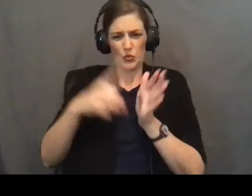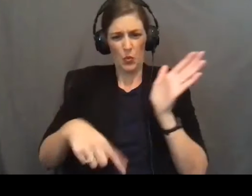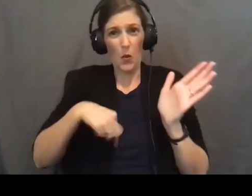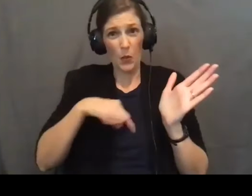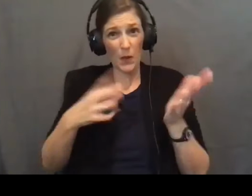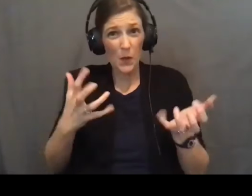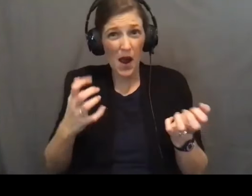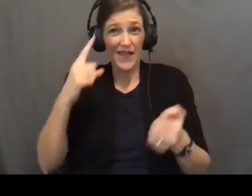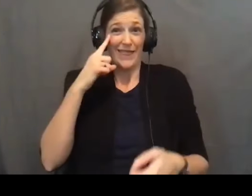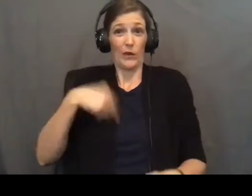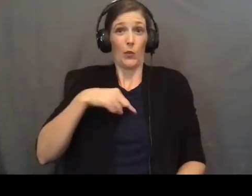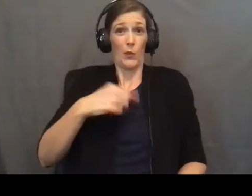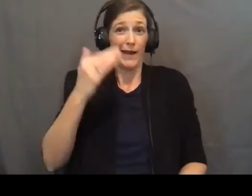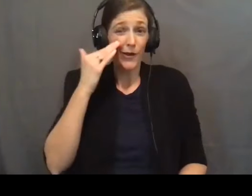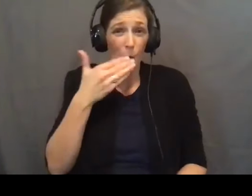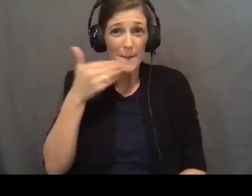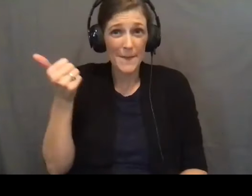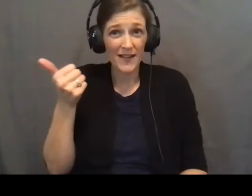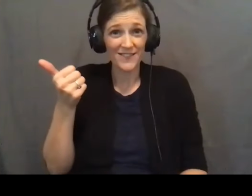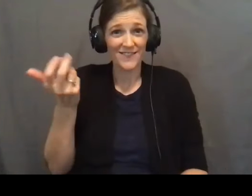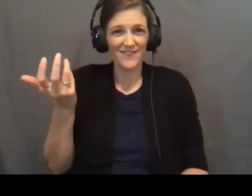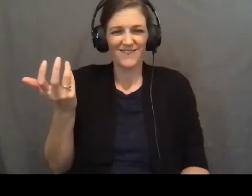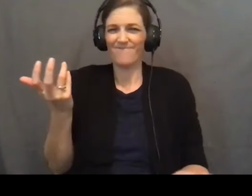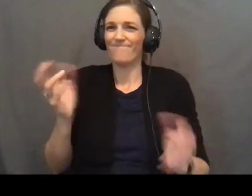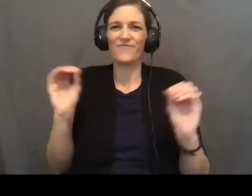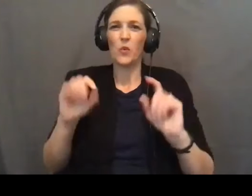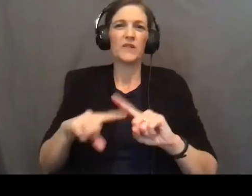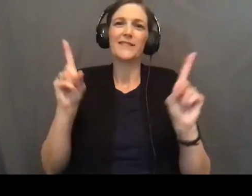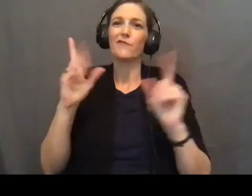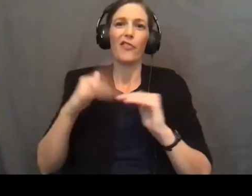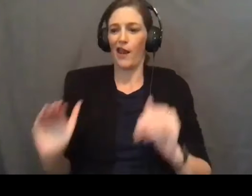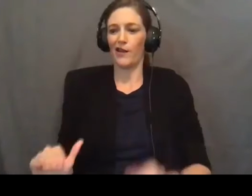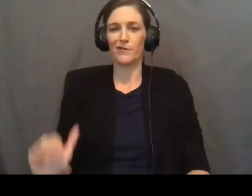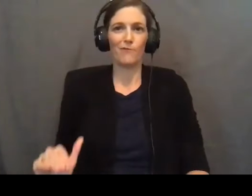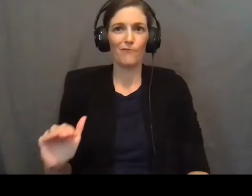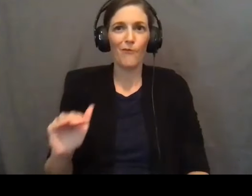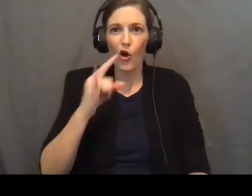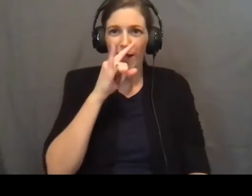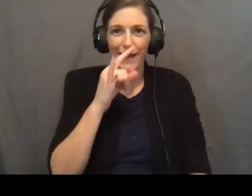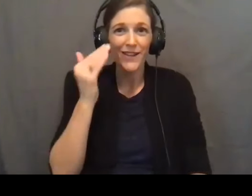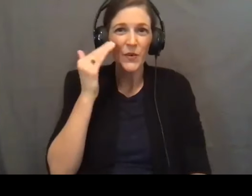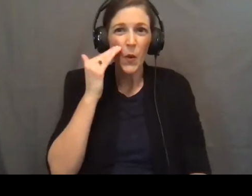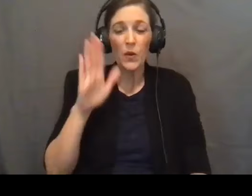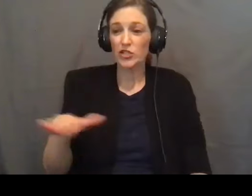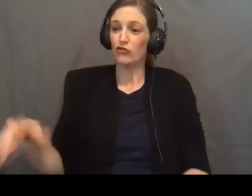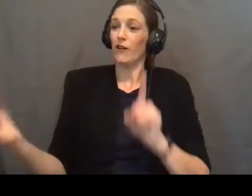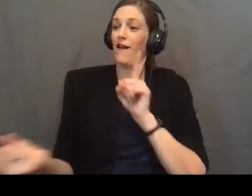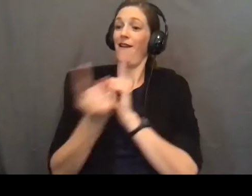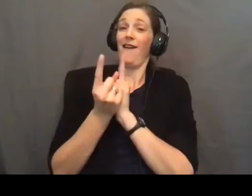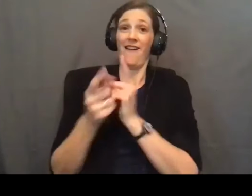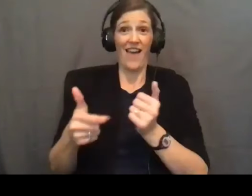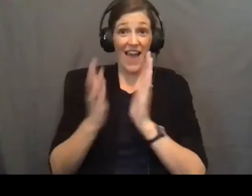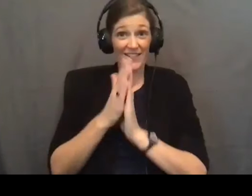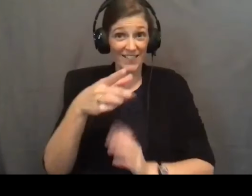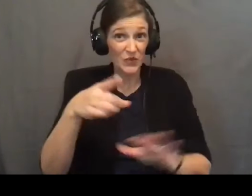know the best way to answer our prayers? It's no different than a small child if you have children coming to you and asking you to